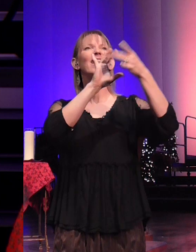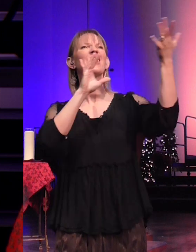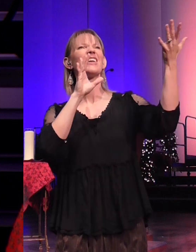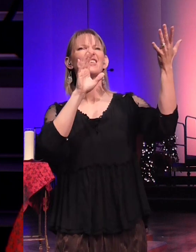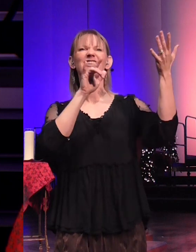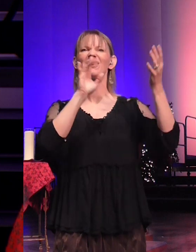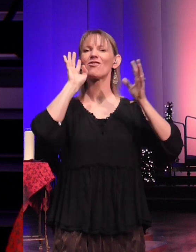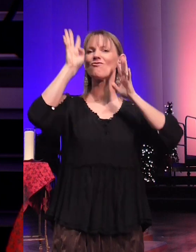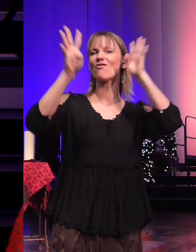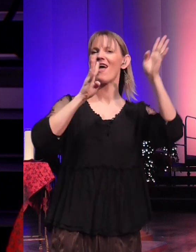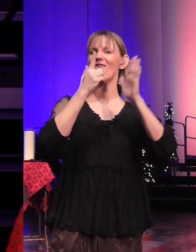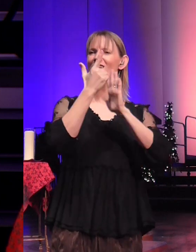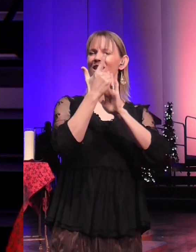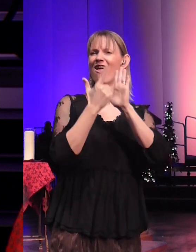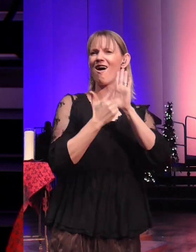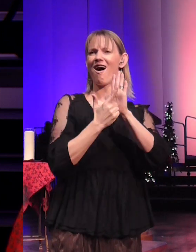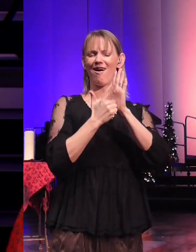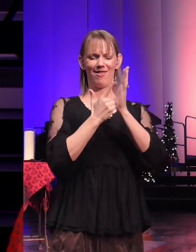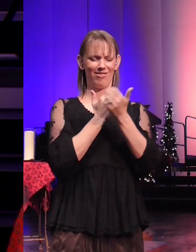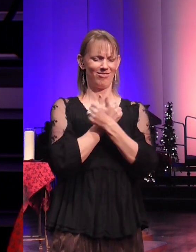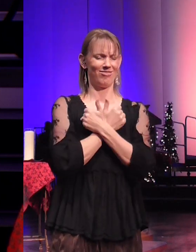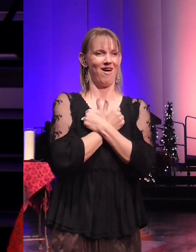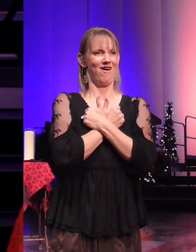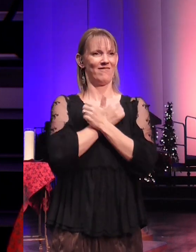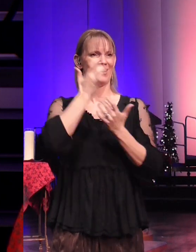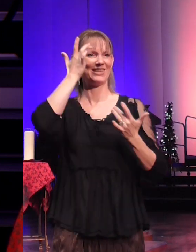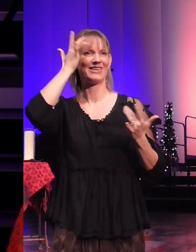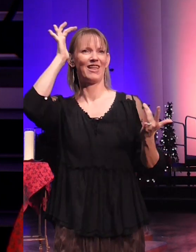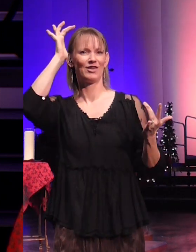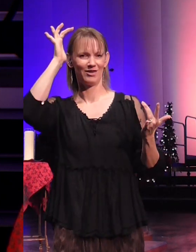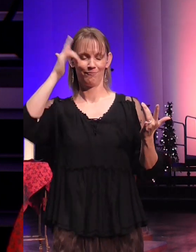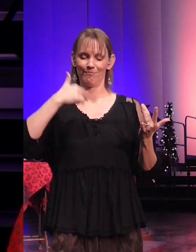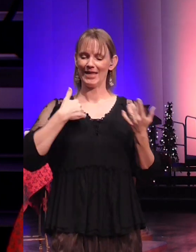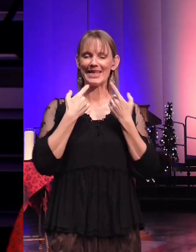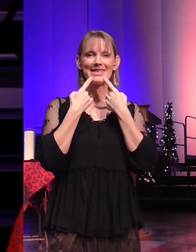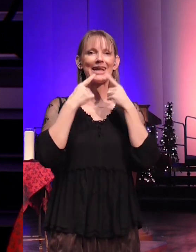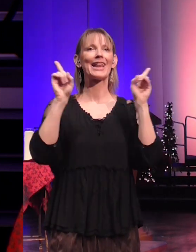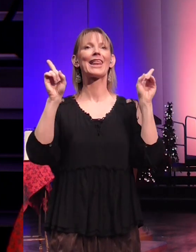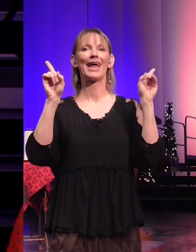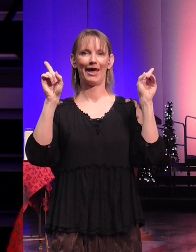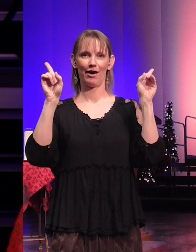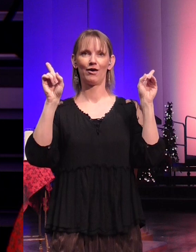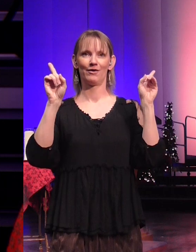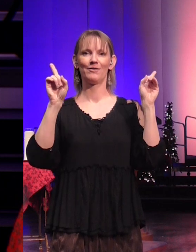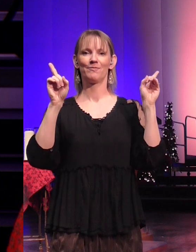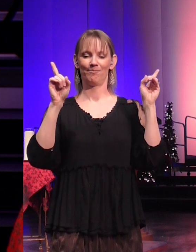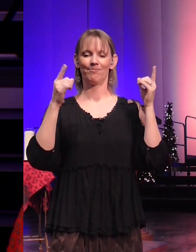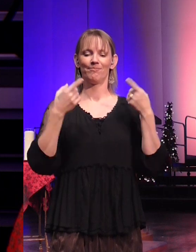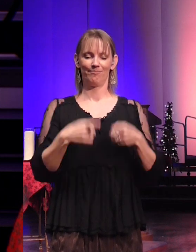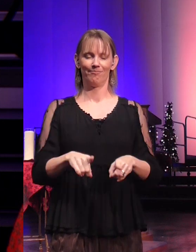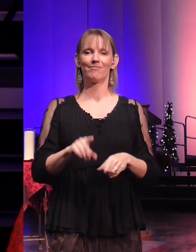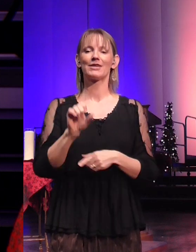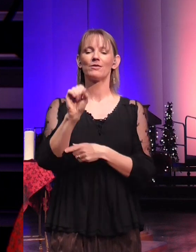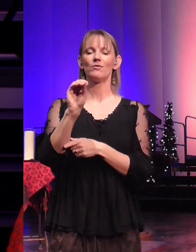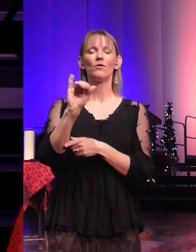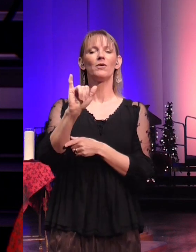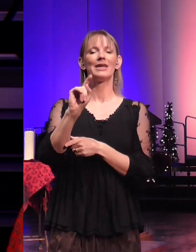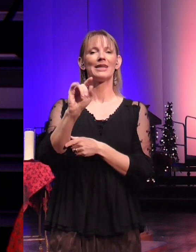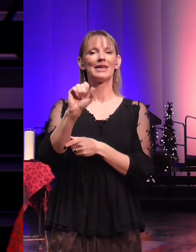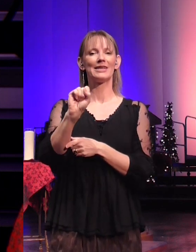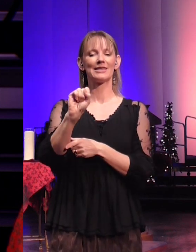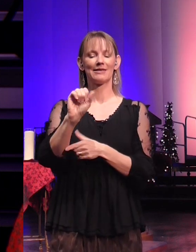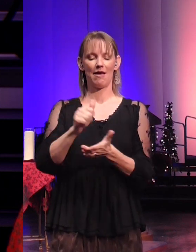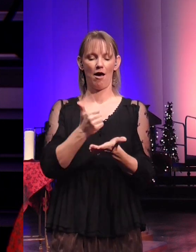that creative law, which is that love intelligence. And I declare them into being. And so it